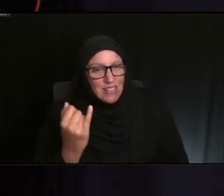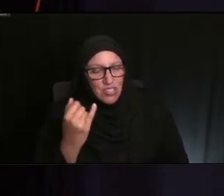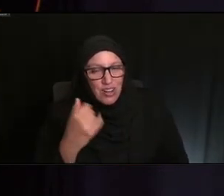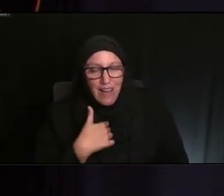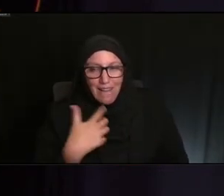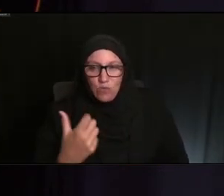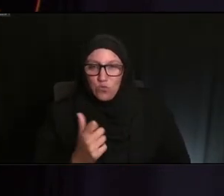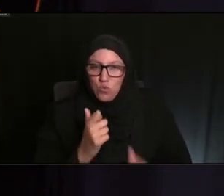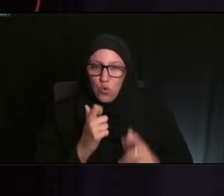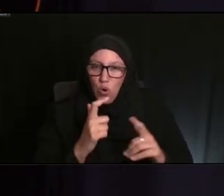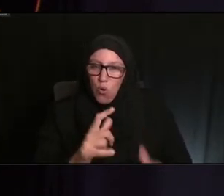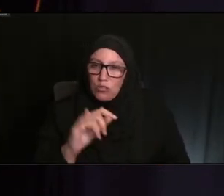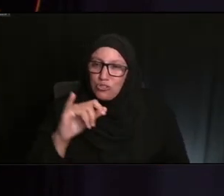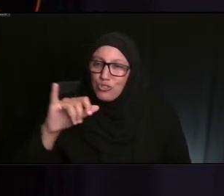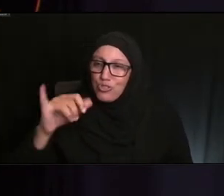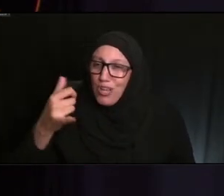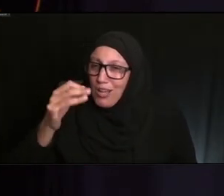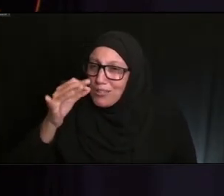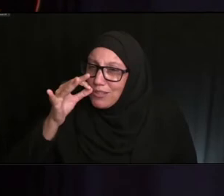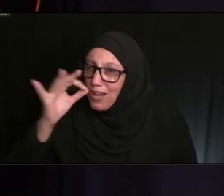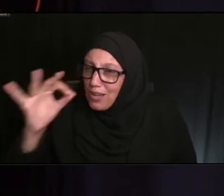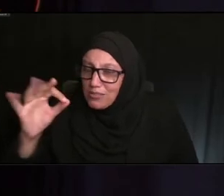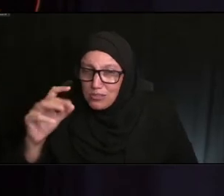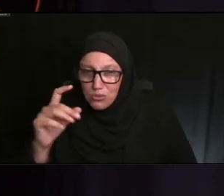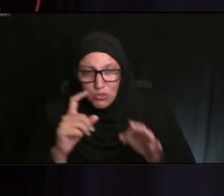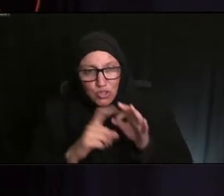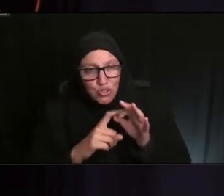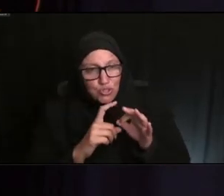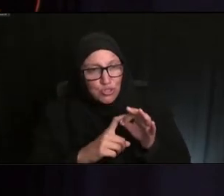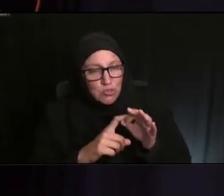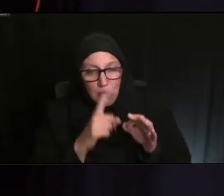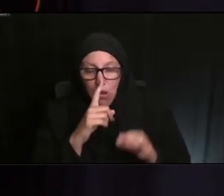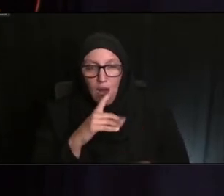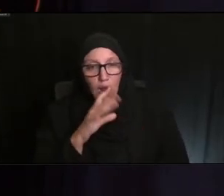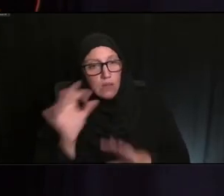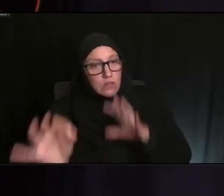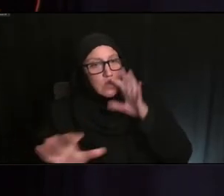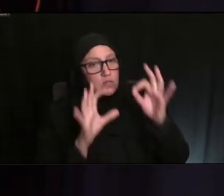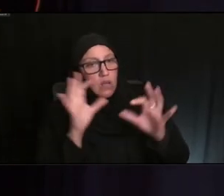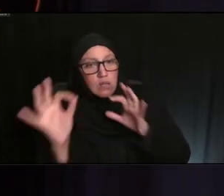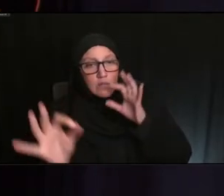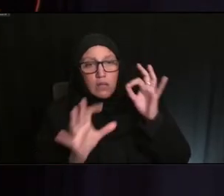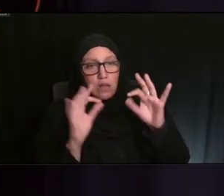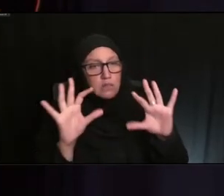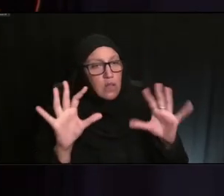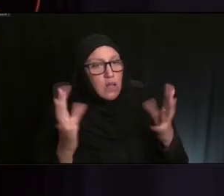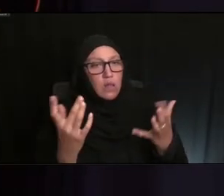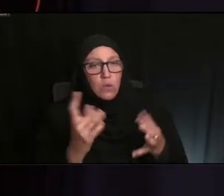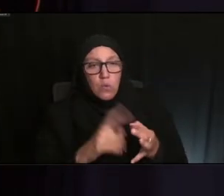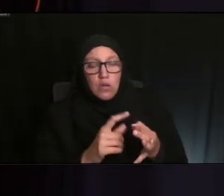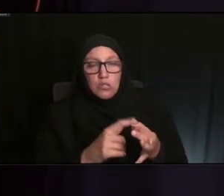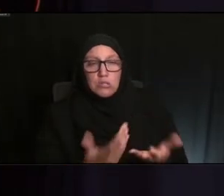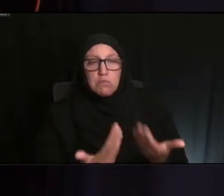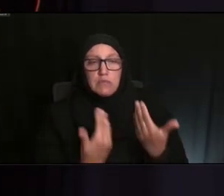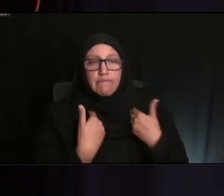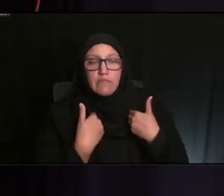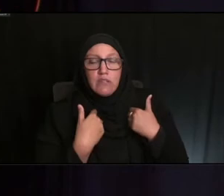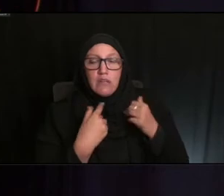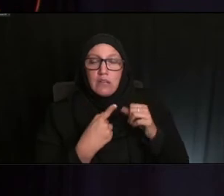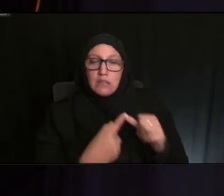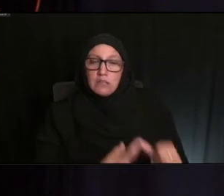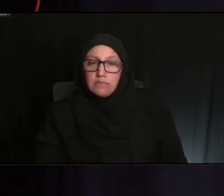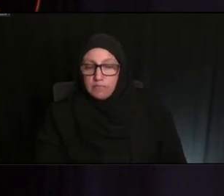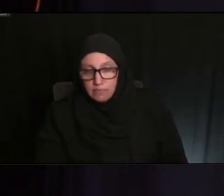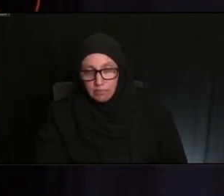question. People today, they can ask questions and get answers, and they don't do